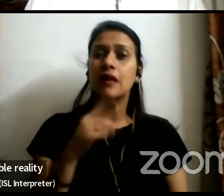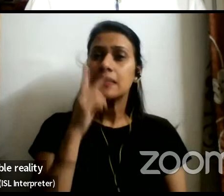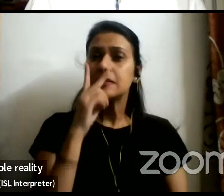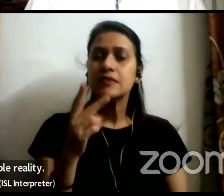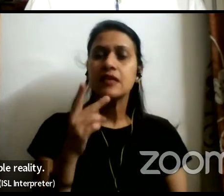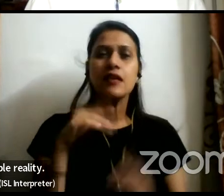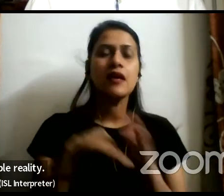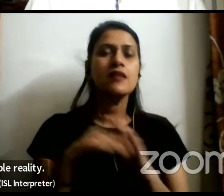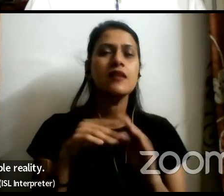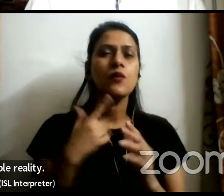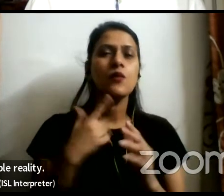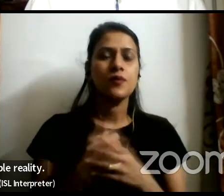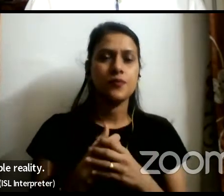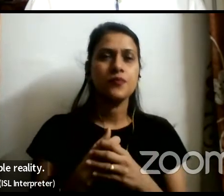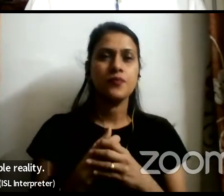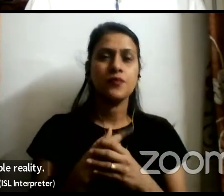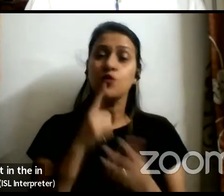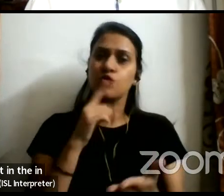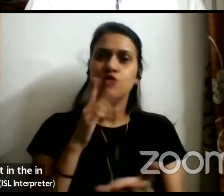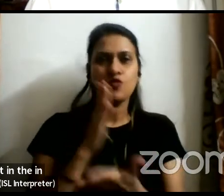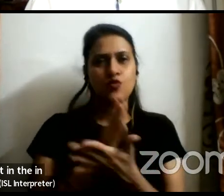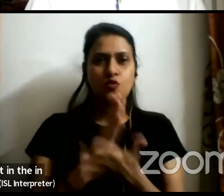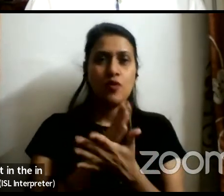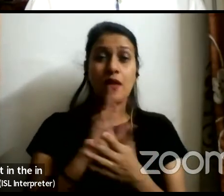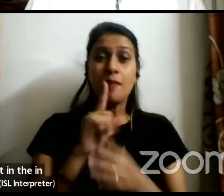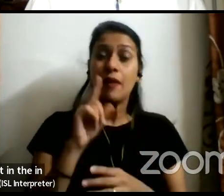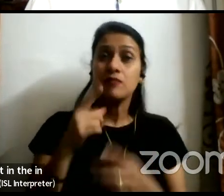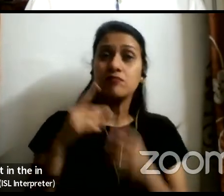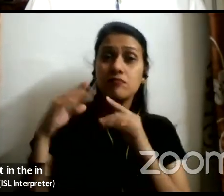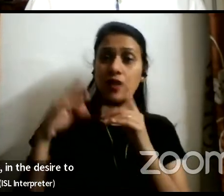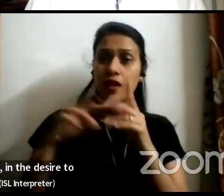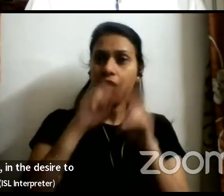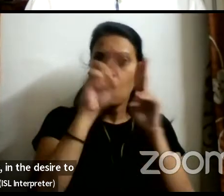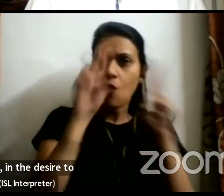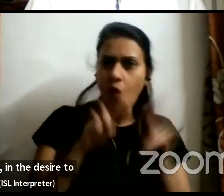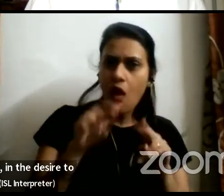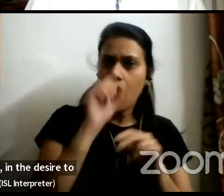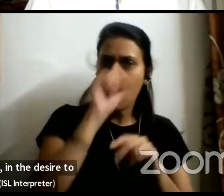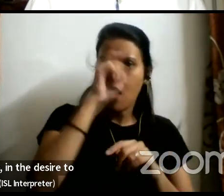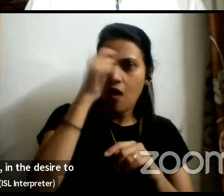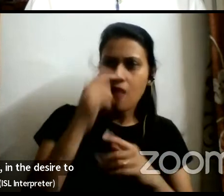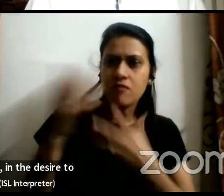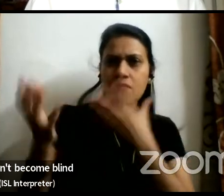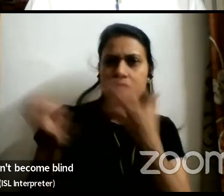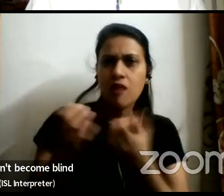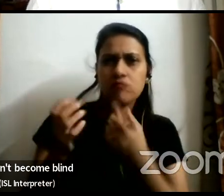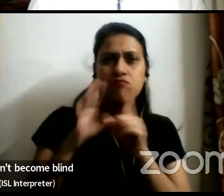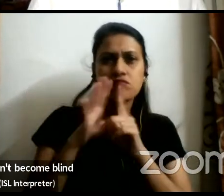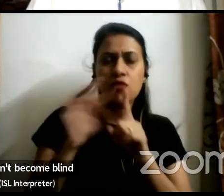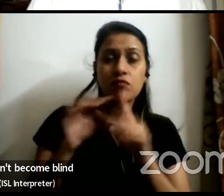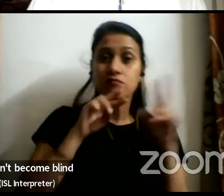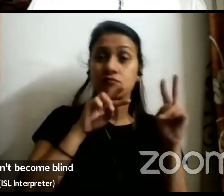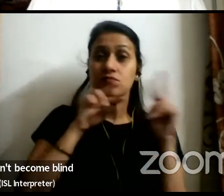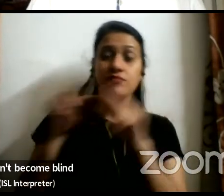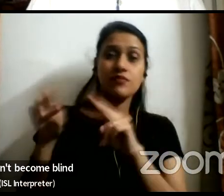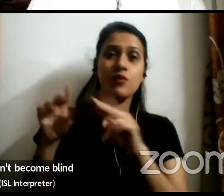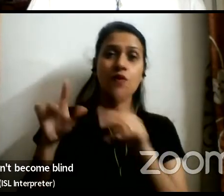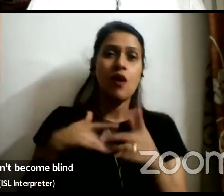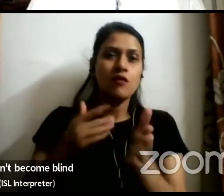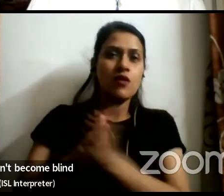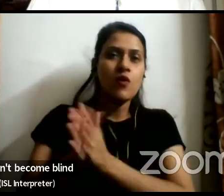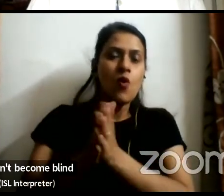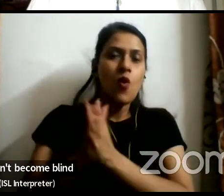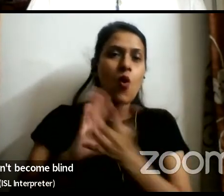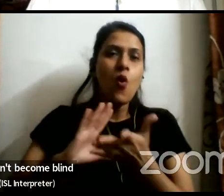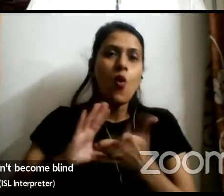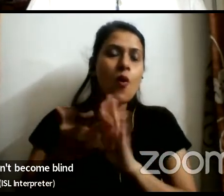the desire to attract this foreign investment, we don't become blind to its implications for our